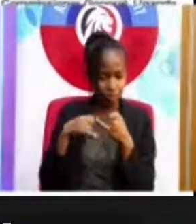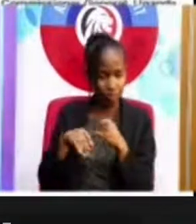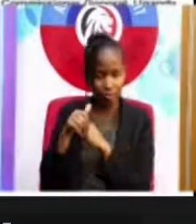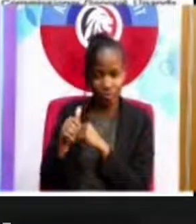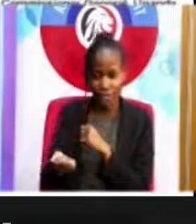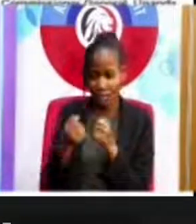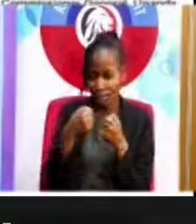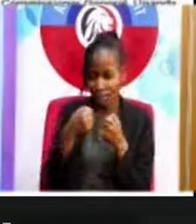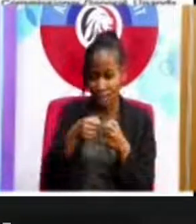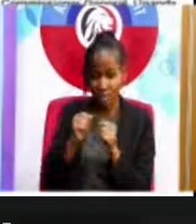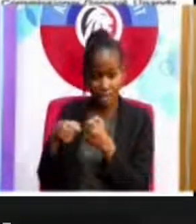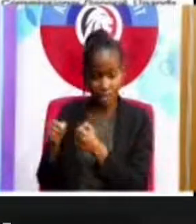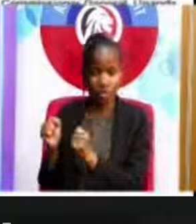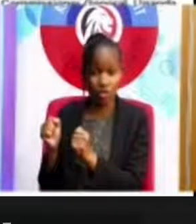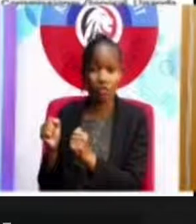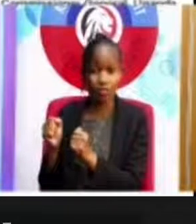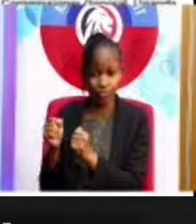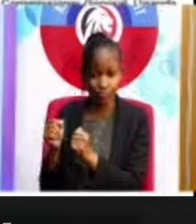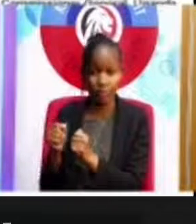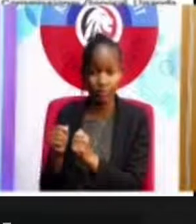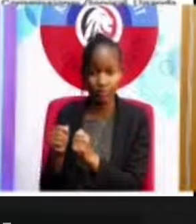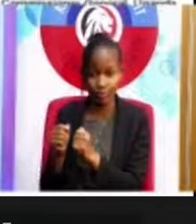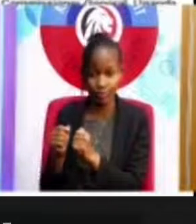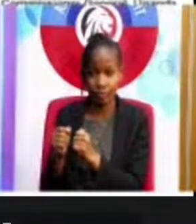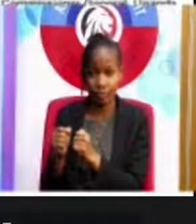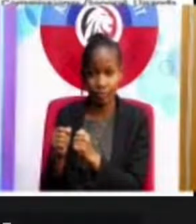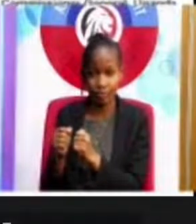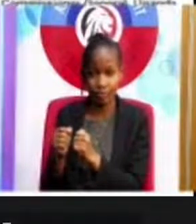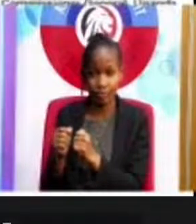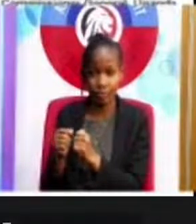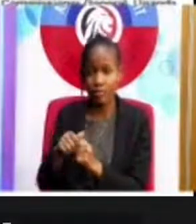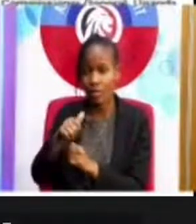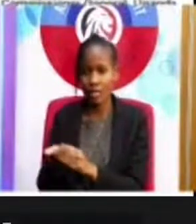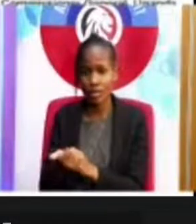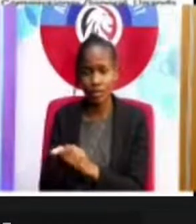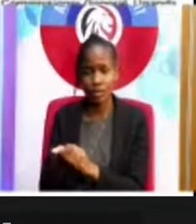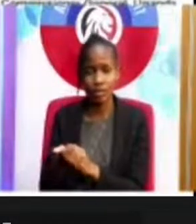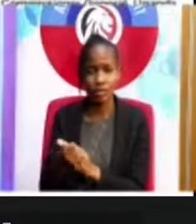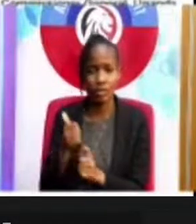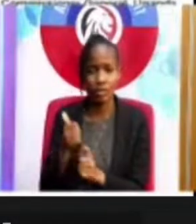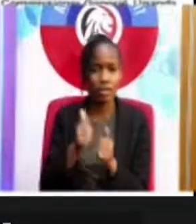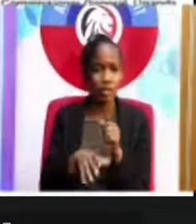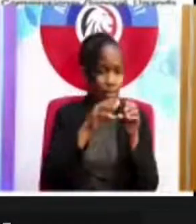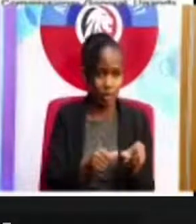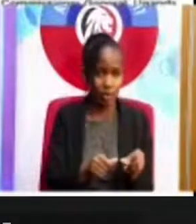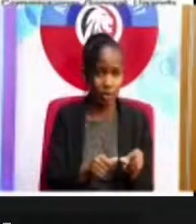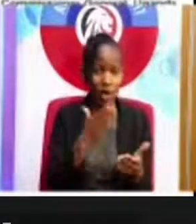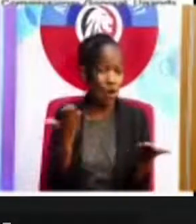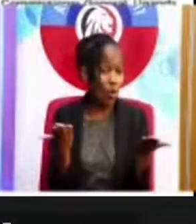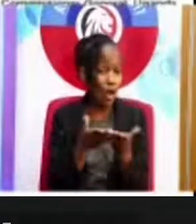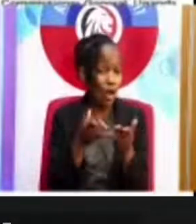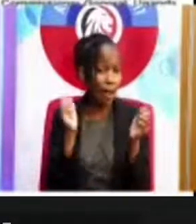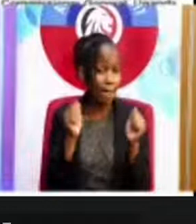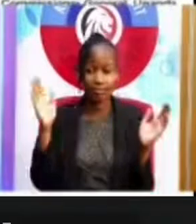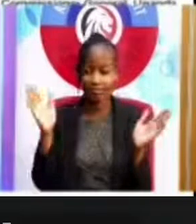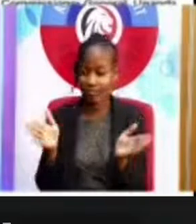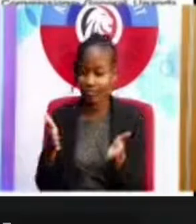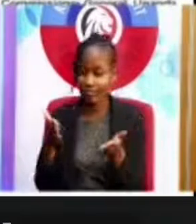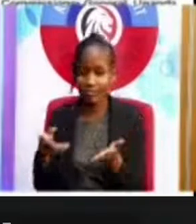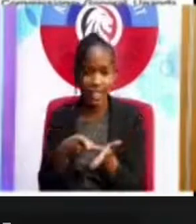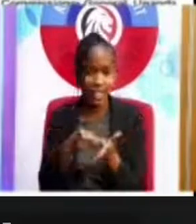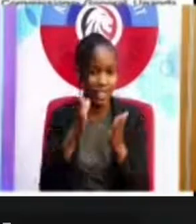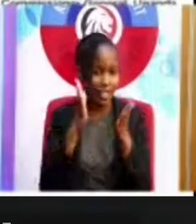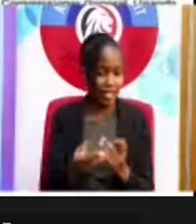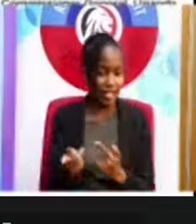strategies like alternative dispute resolution, where we have encouraged taxpayers to come and we